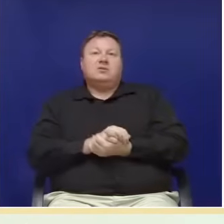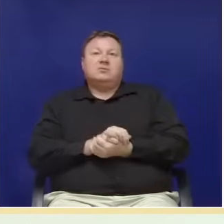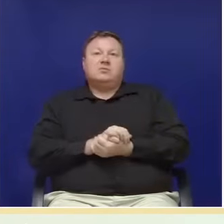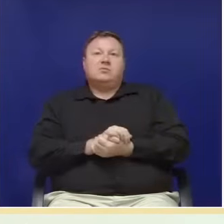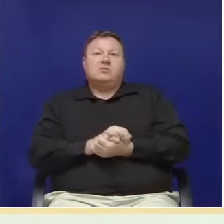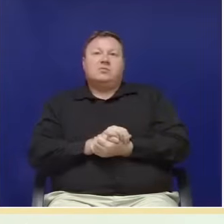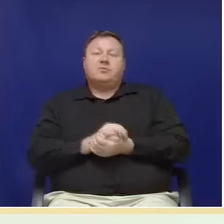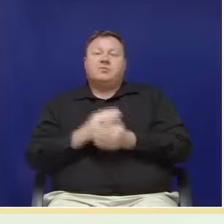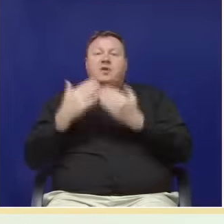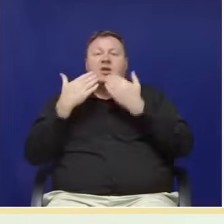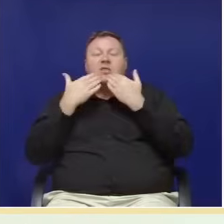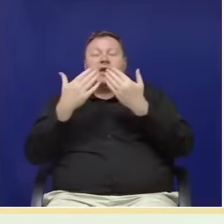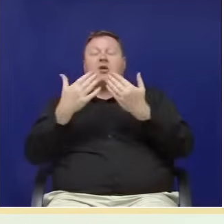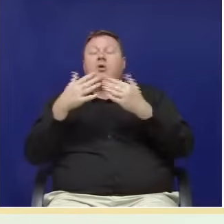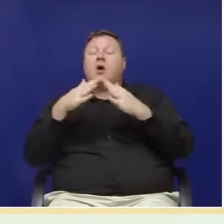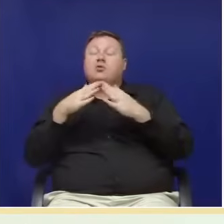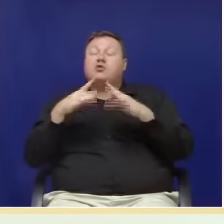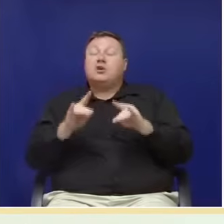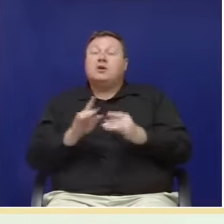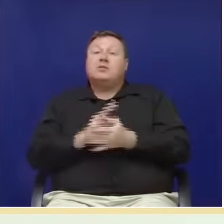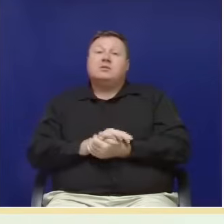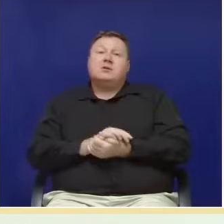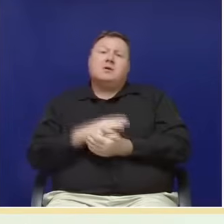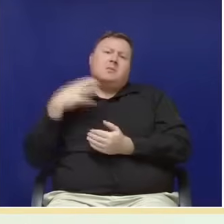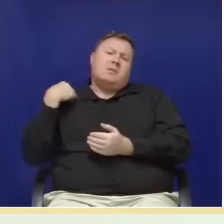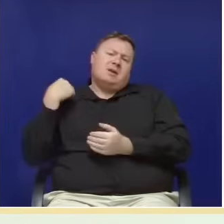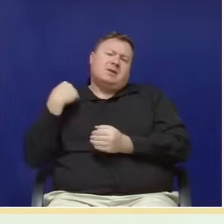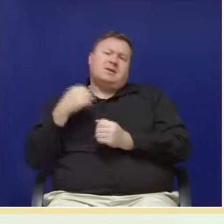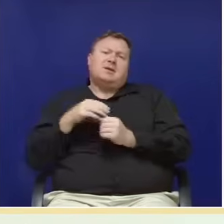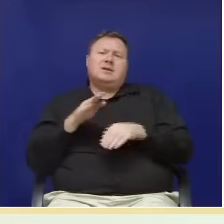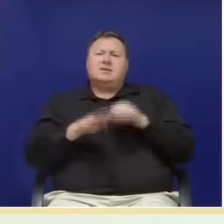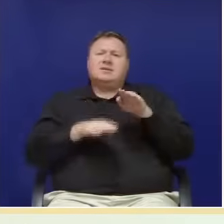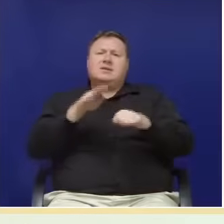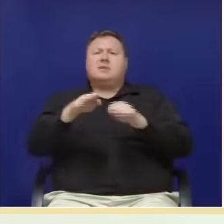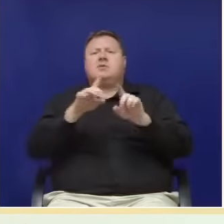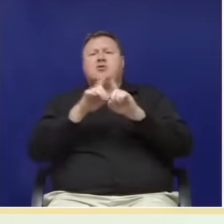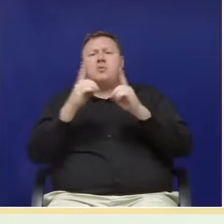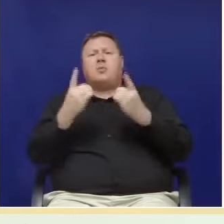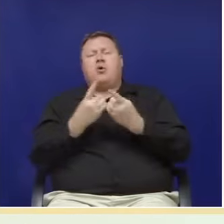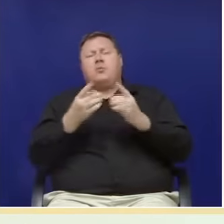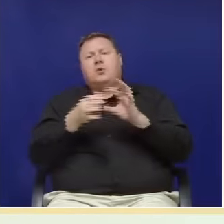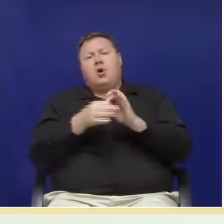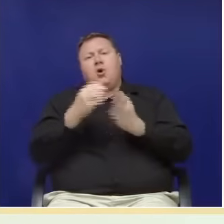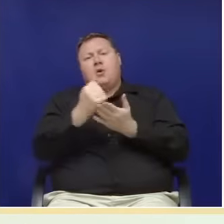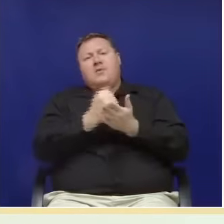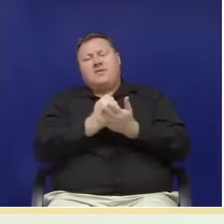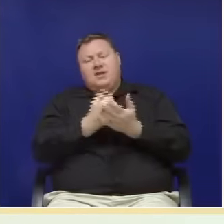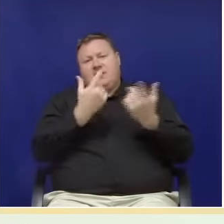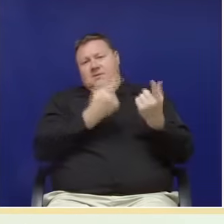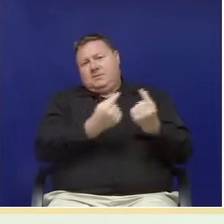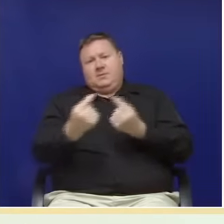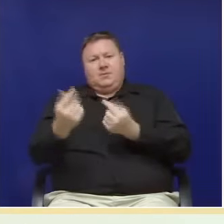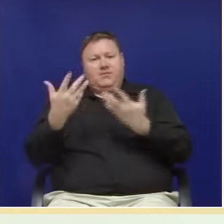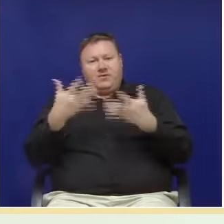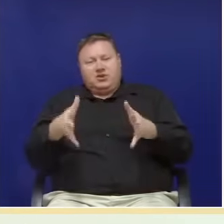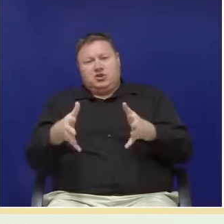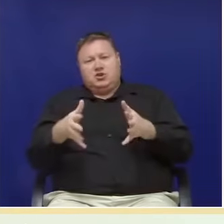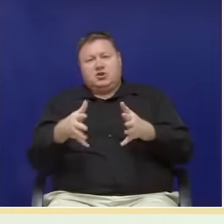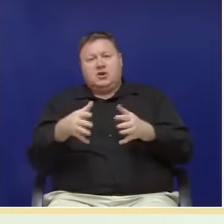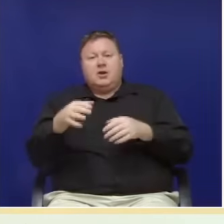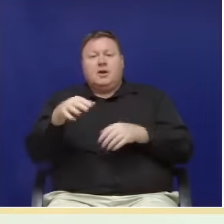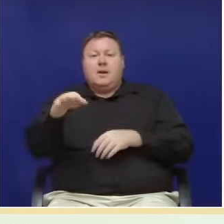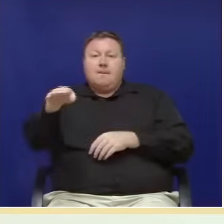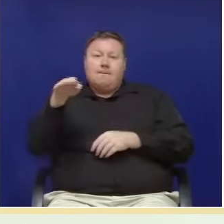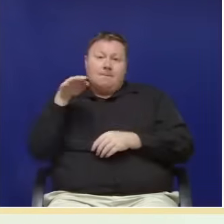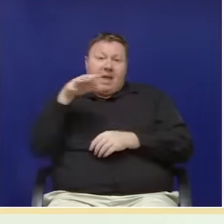Thank you, House Chair. Minister, what steps has the Department of Home Affairs taken to ensure that the bank branch